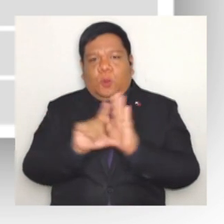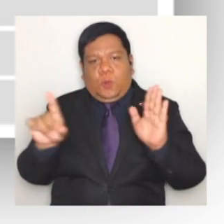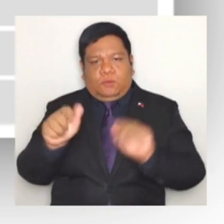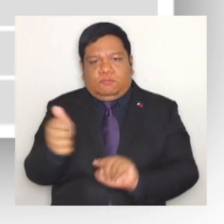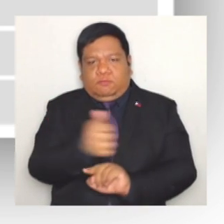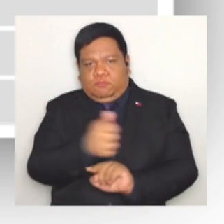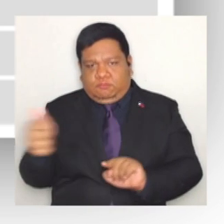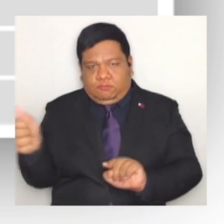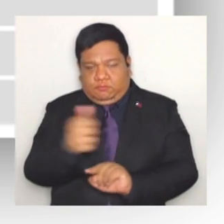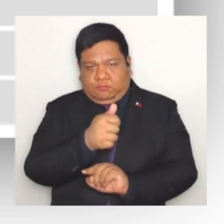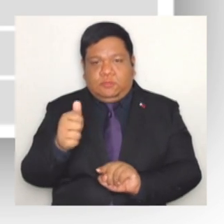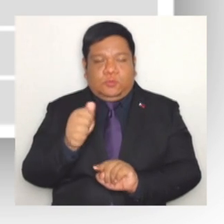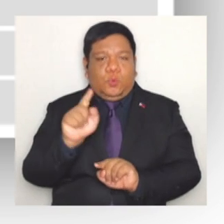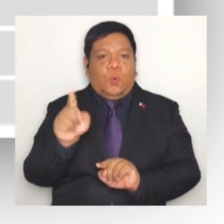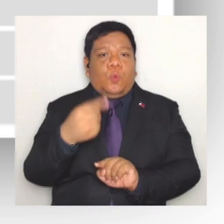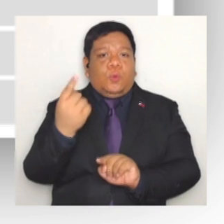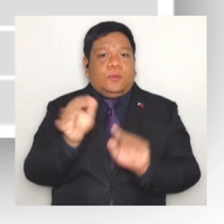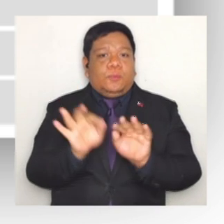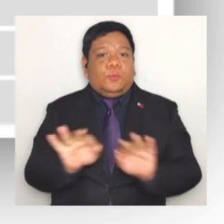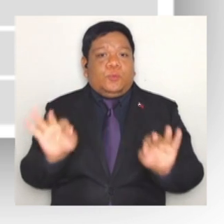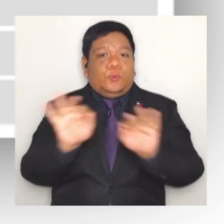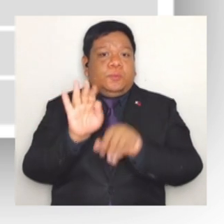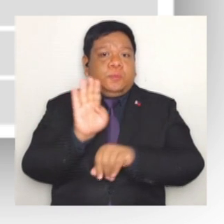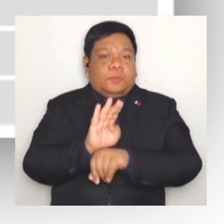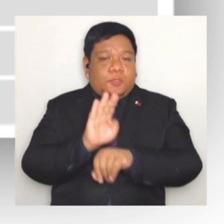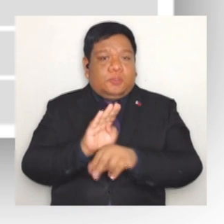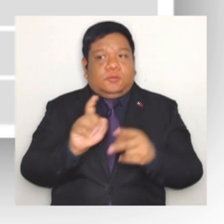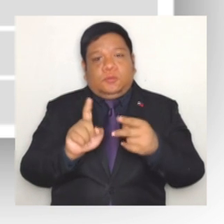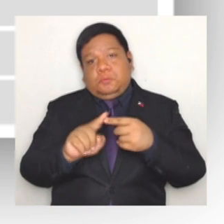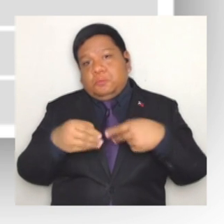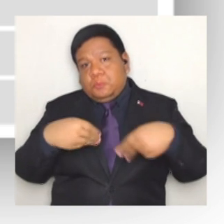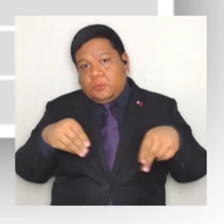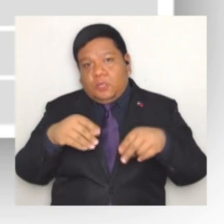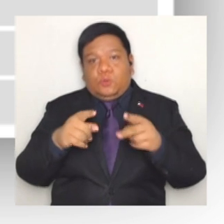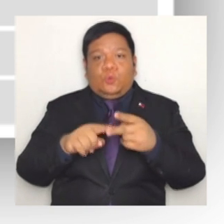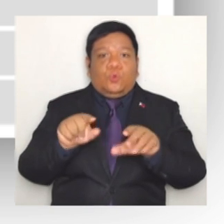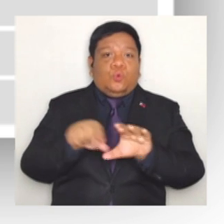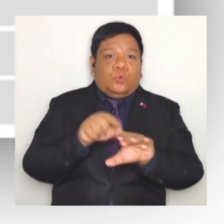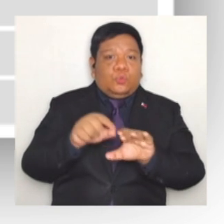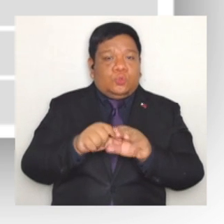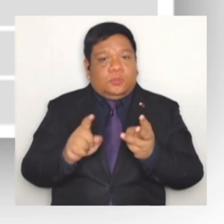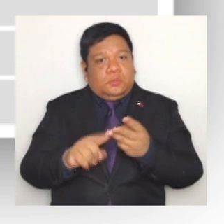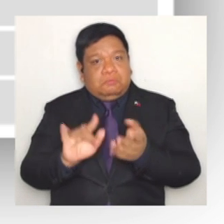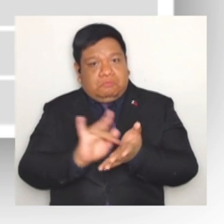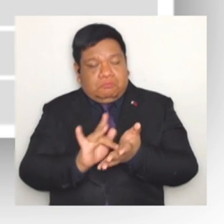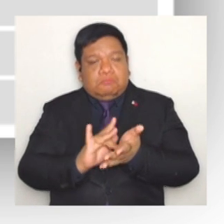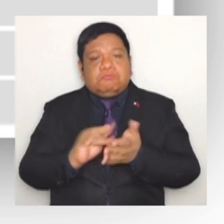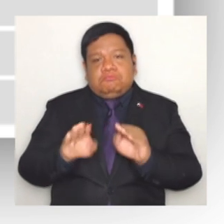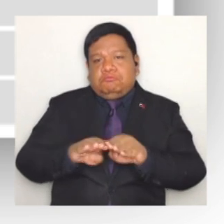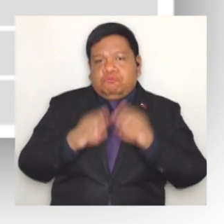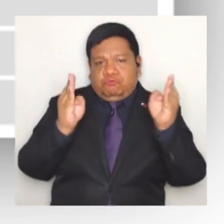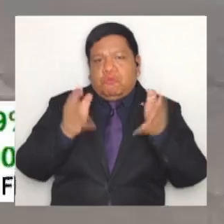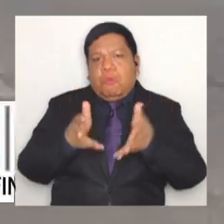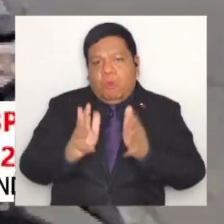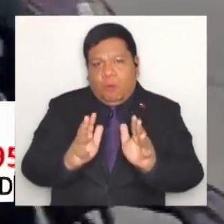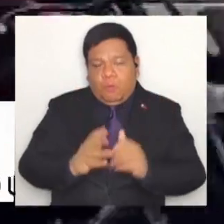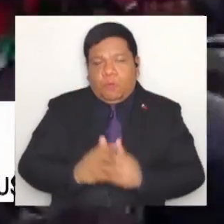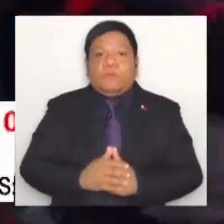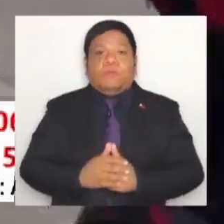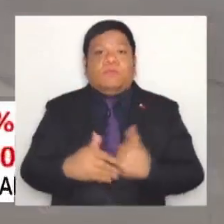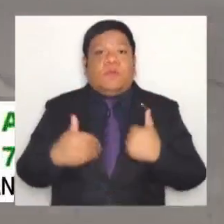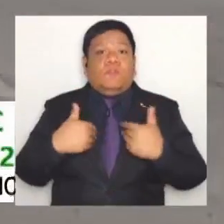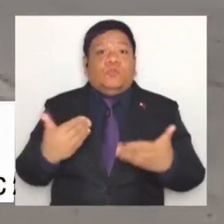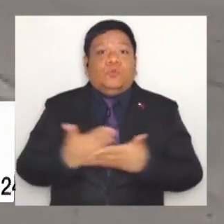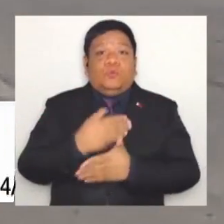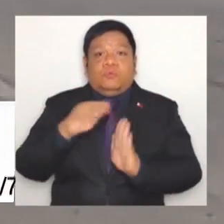Only essential businesses such as markets, groceries, and drugstores will be allowed to stay open. The new restrictions come even